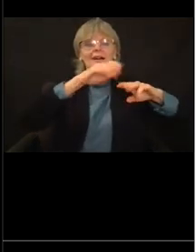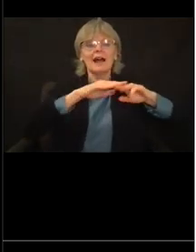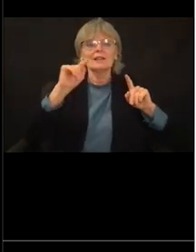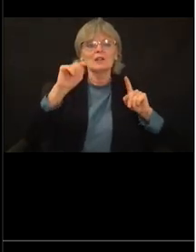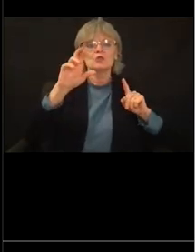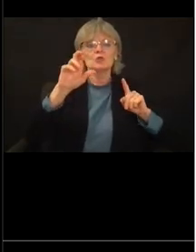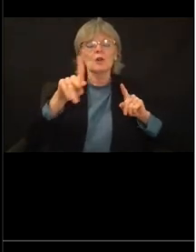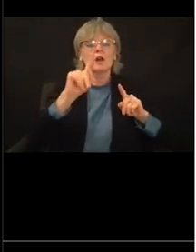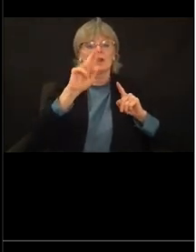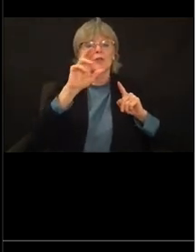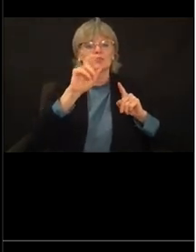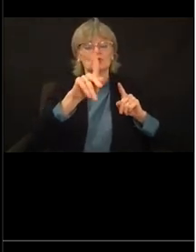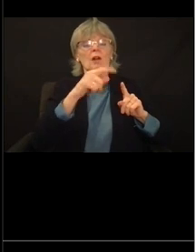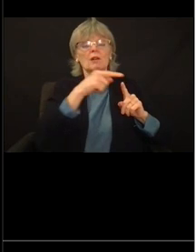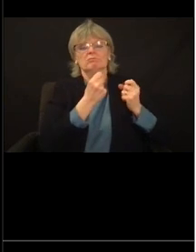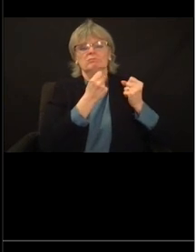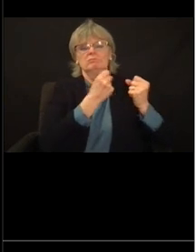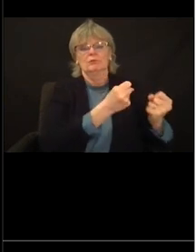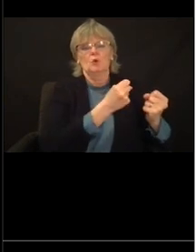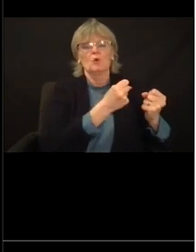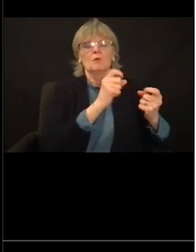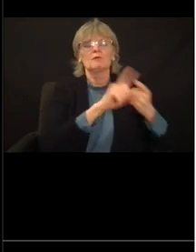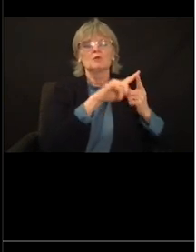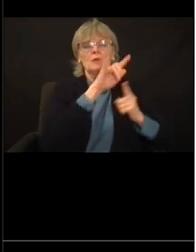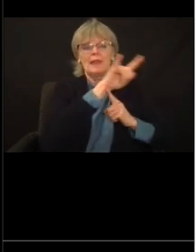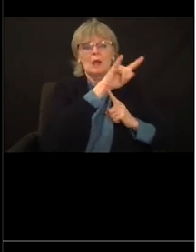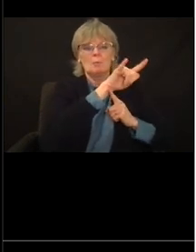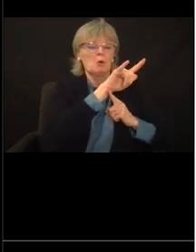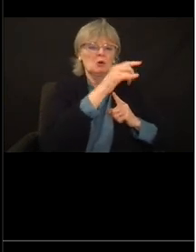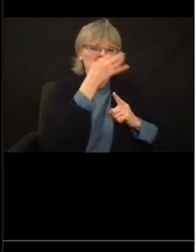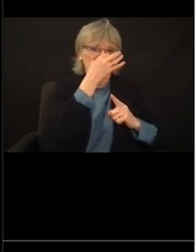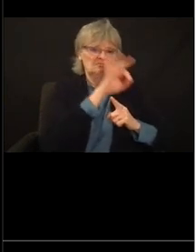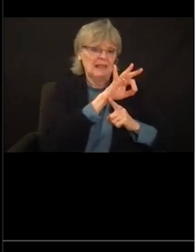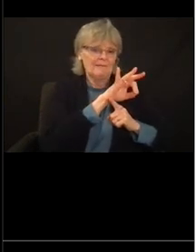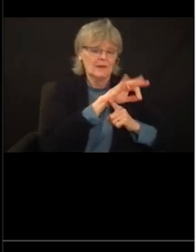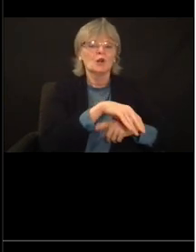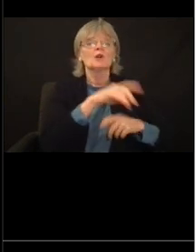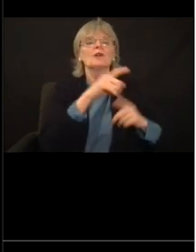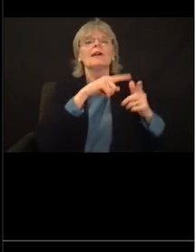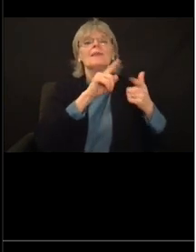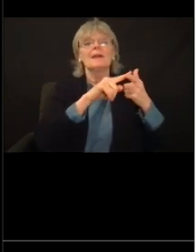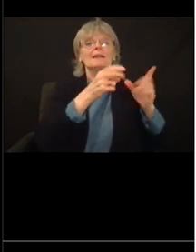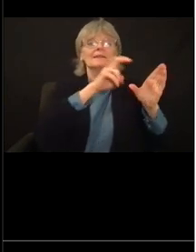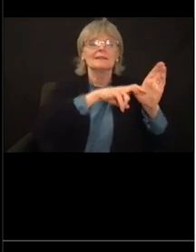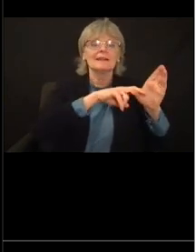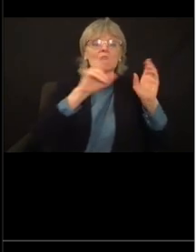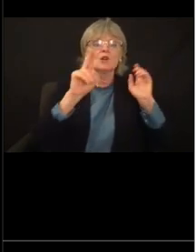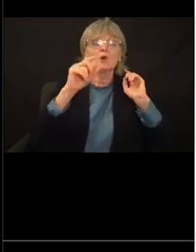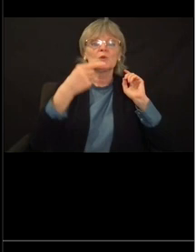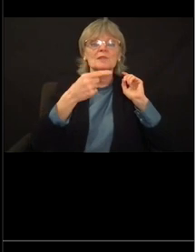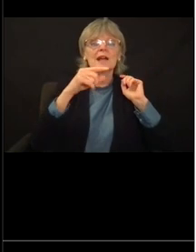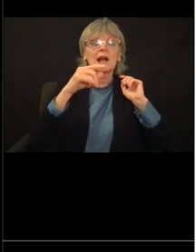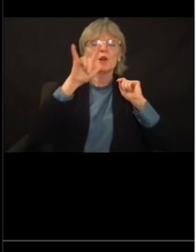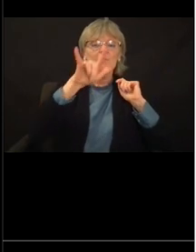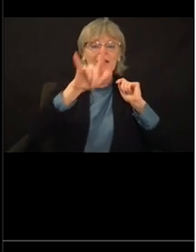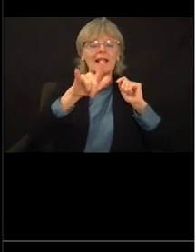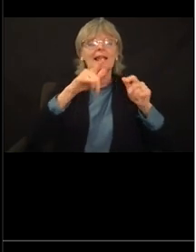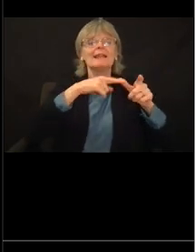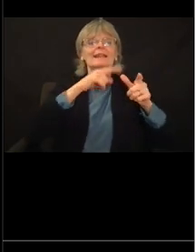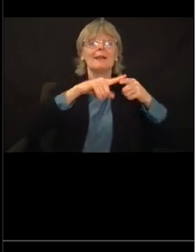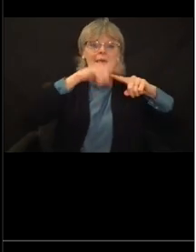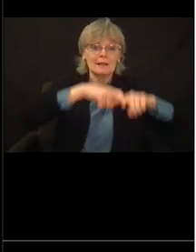is located very close to the Marine Mammal Center in Kona. And then we had to meet a Coast Guard plane. And then we had to do the forklift again and put the crates on the